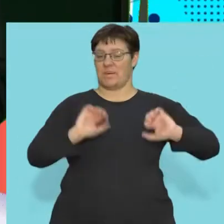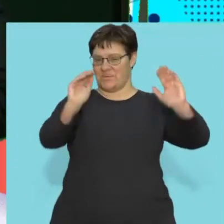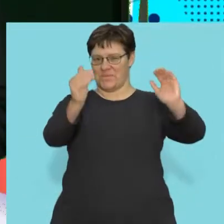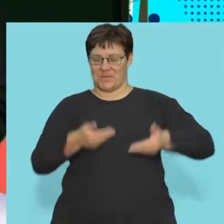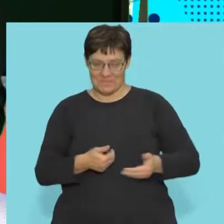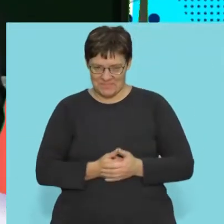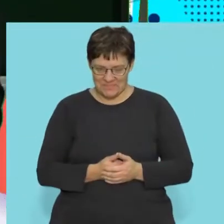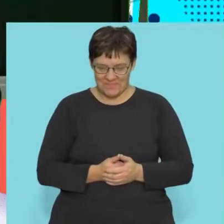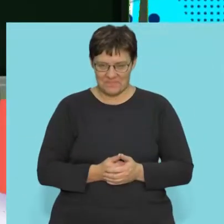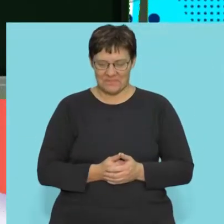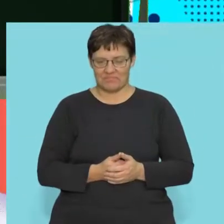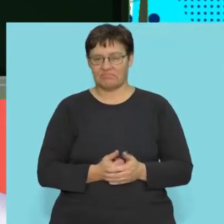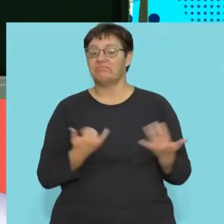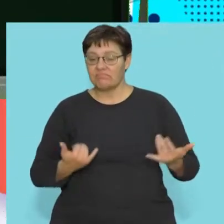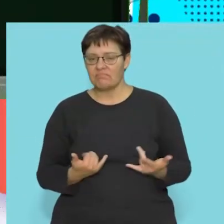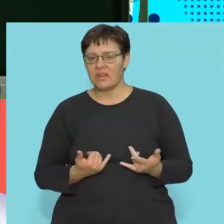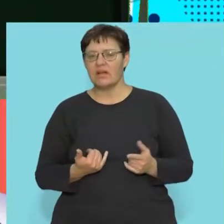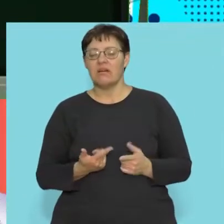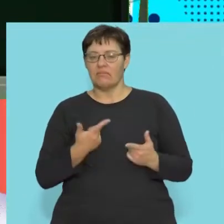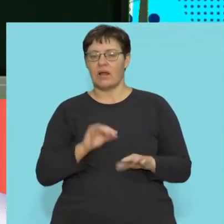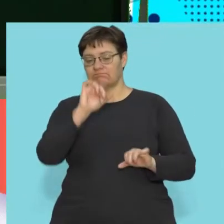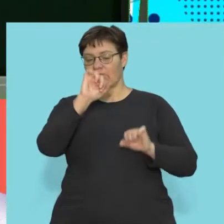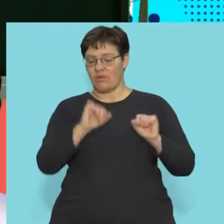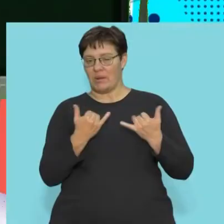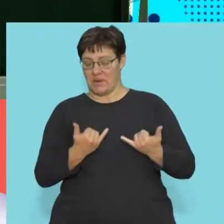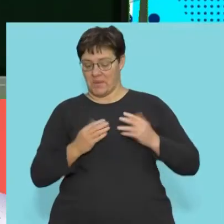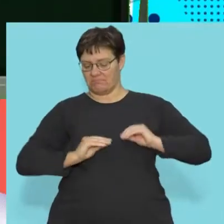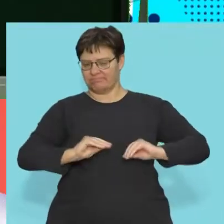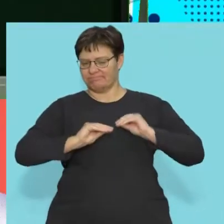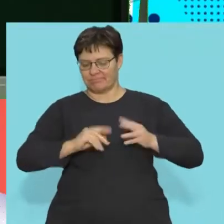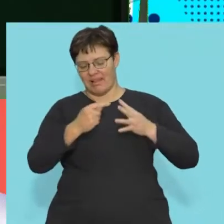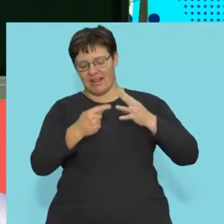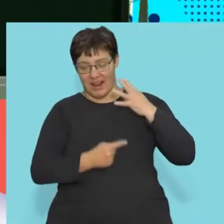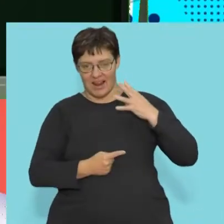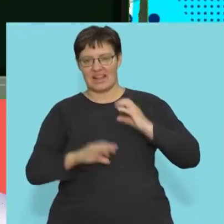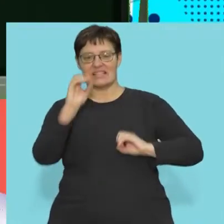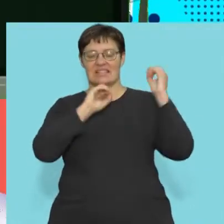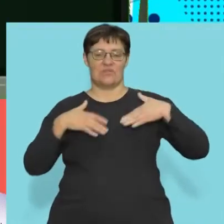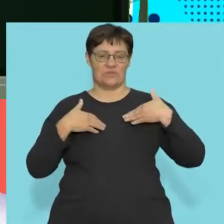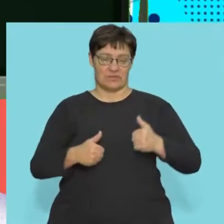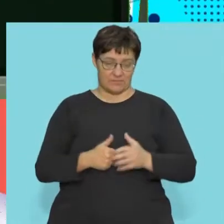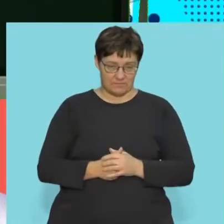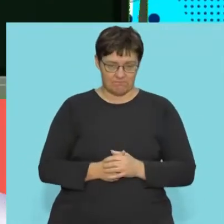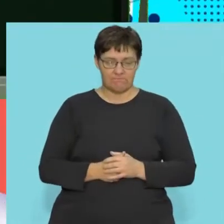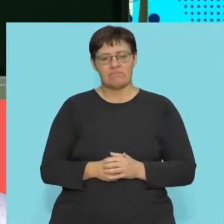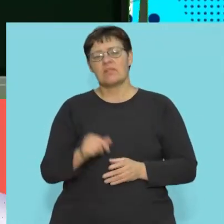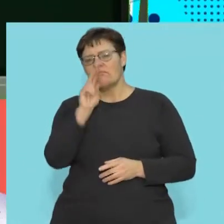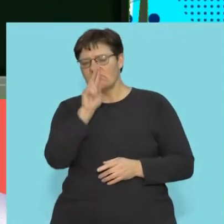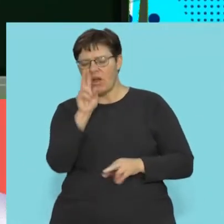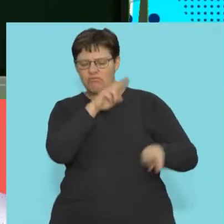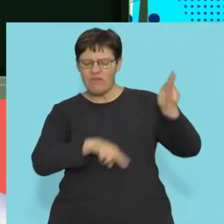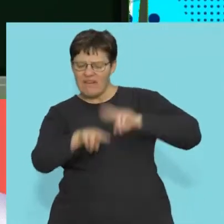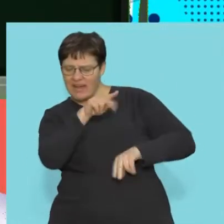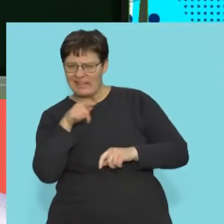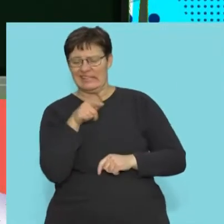Welcome back, life science learners. In our segment, we're going to wrap up our understanding of cellular respiration. We're revising